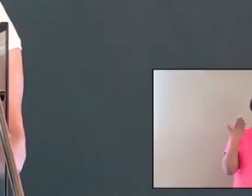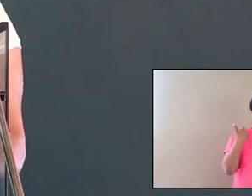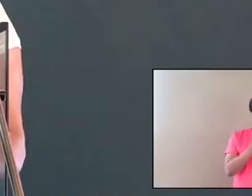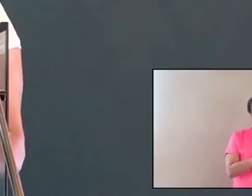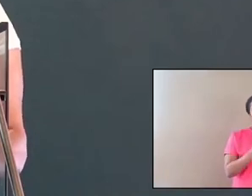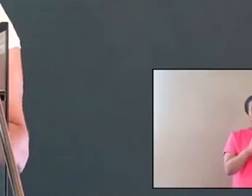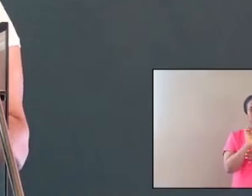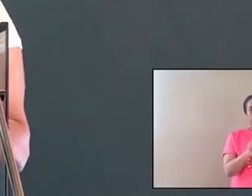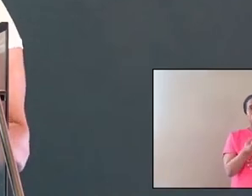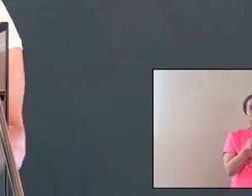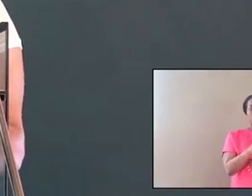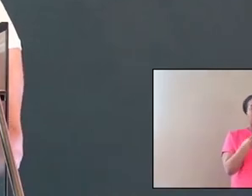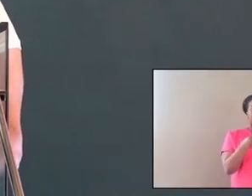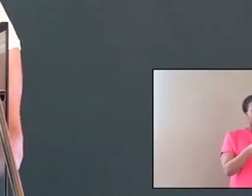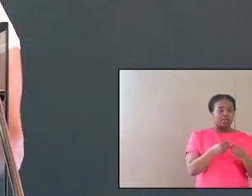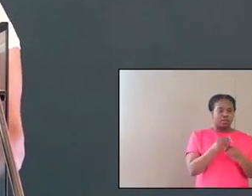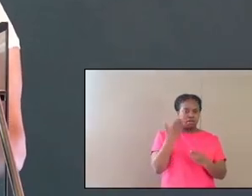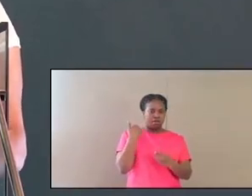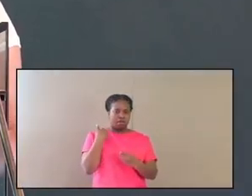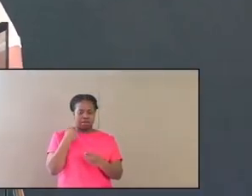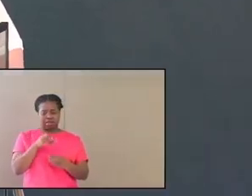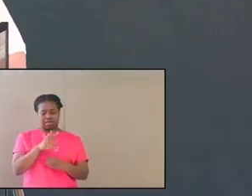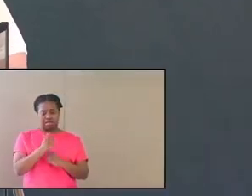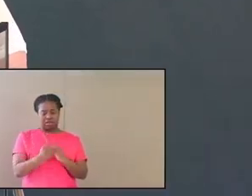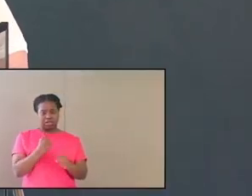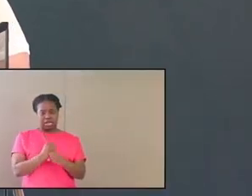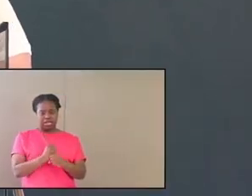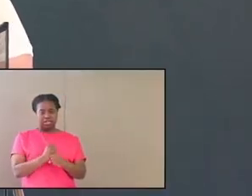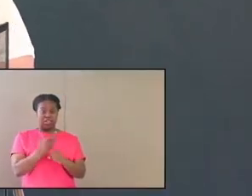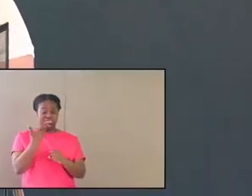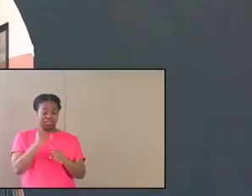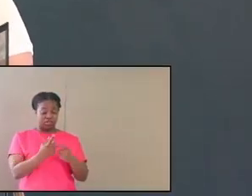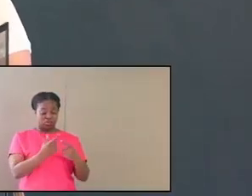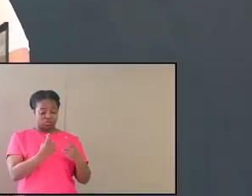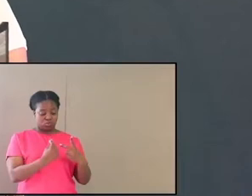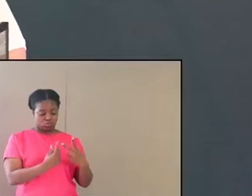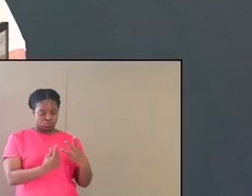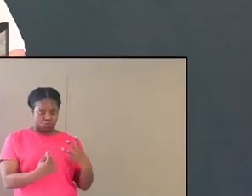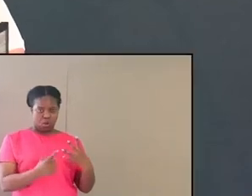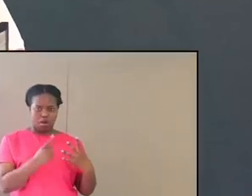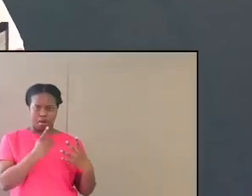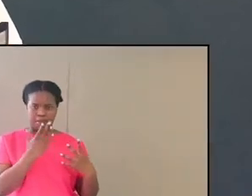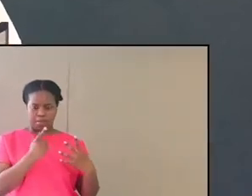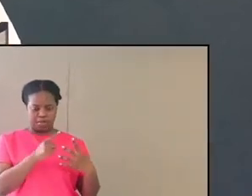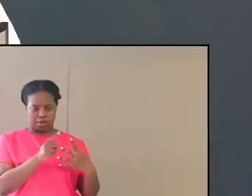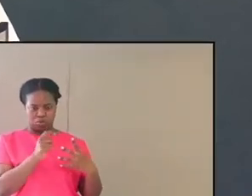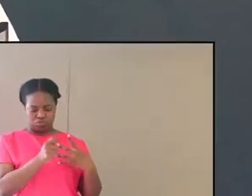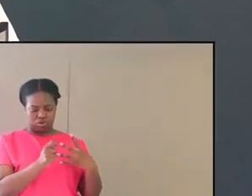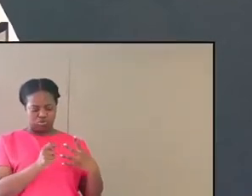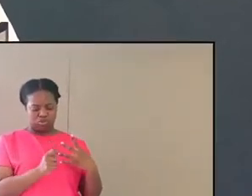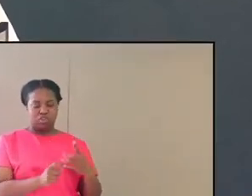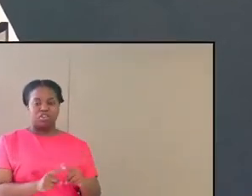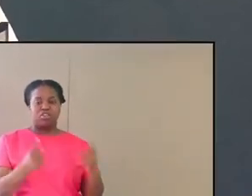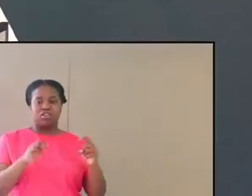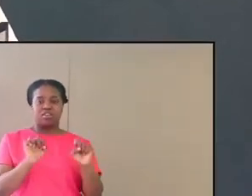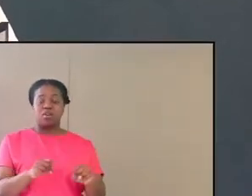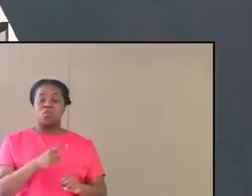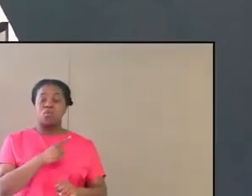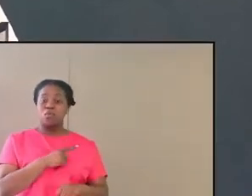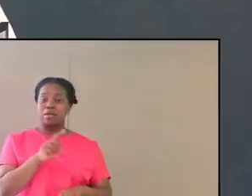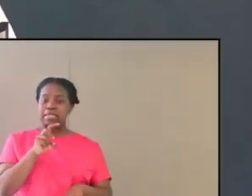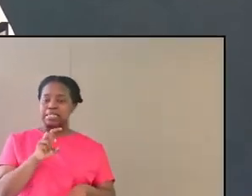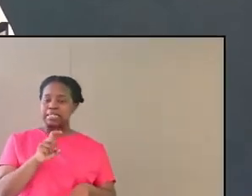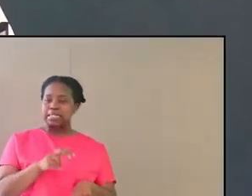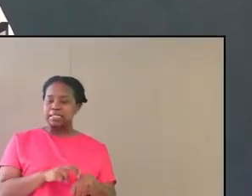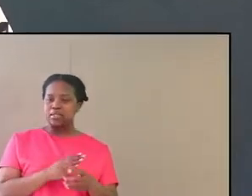done differently in the past 30 years. Because we also need to recognize and acknowledge that some of the